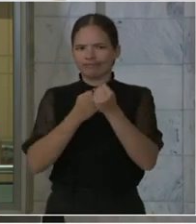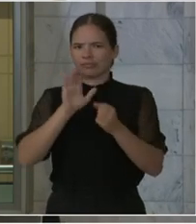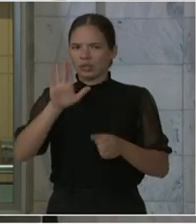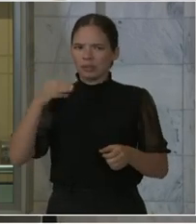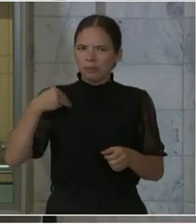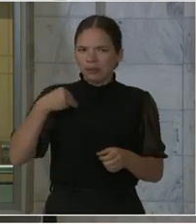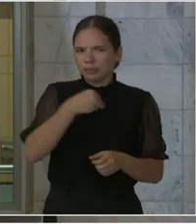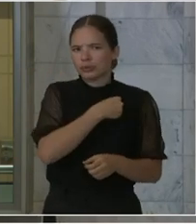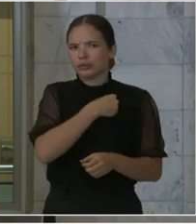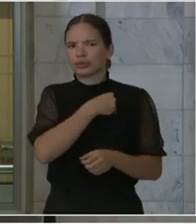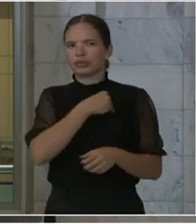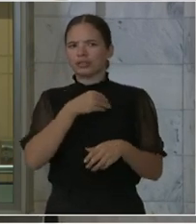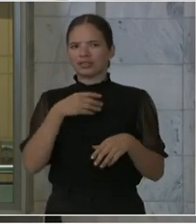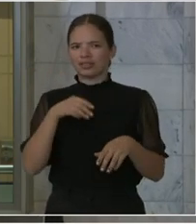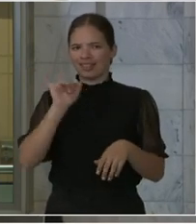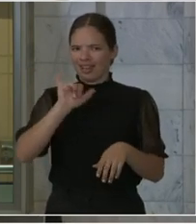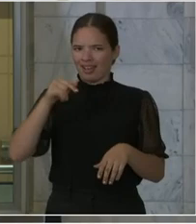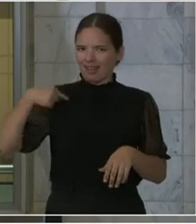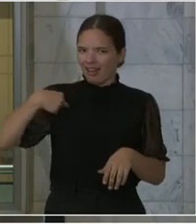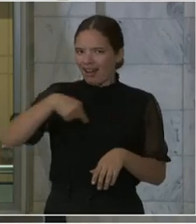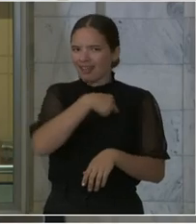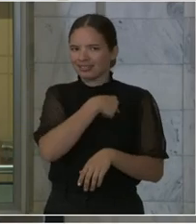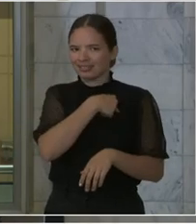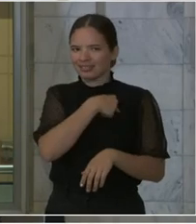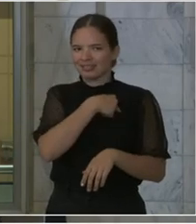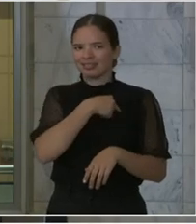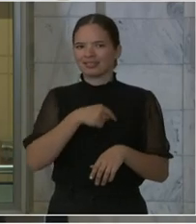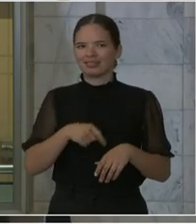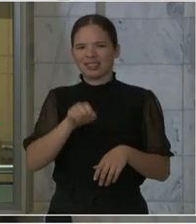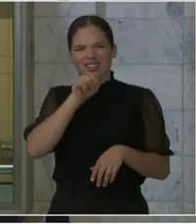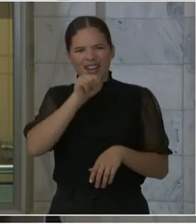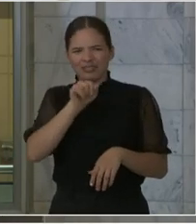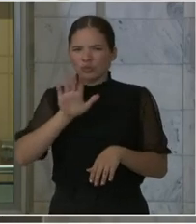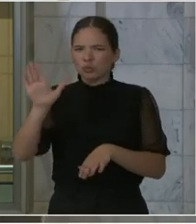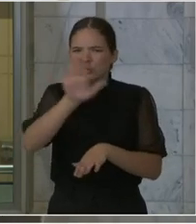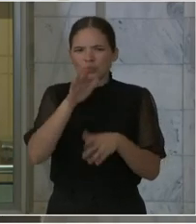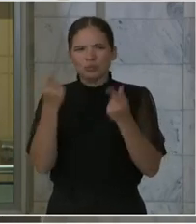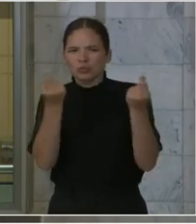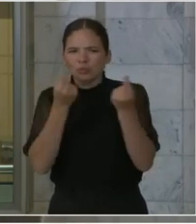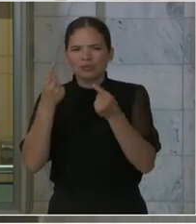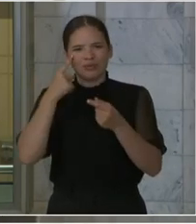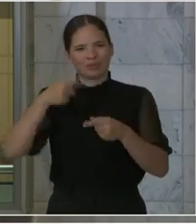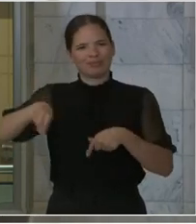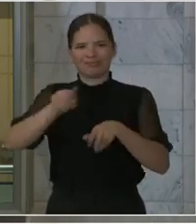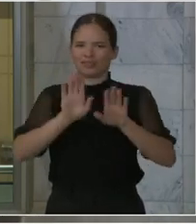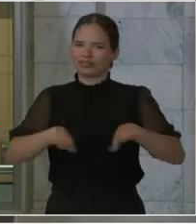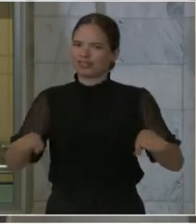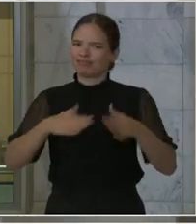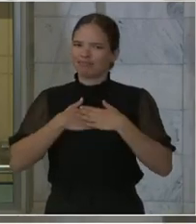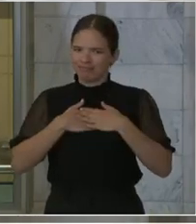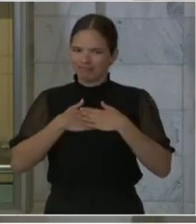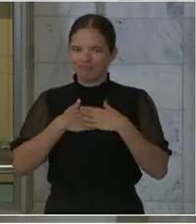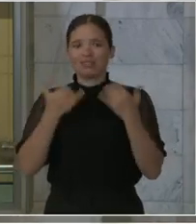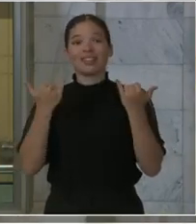all of us here, love what we are doing for children. So let me turn it over to Richard